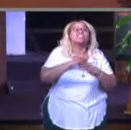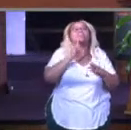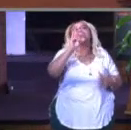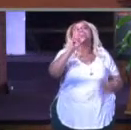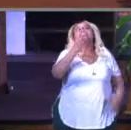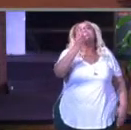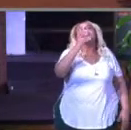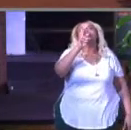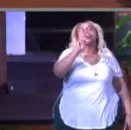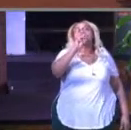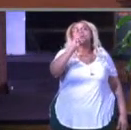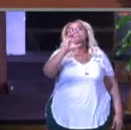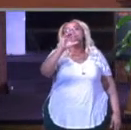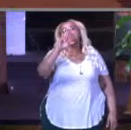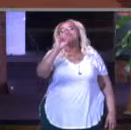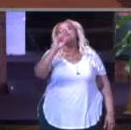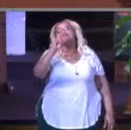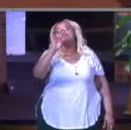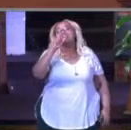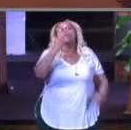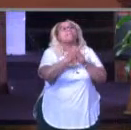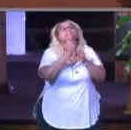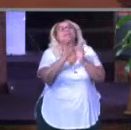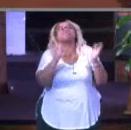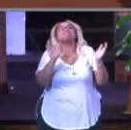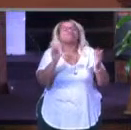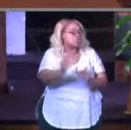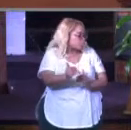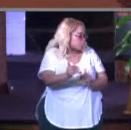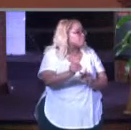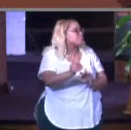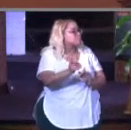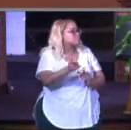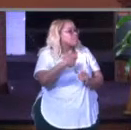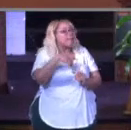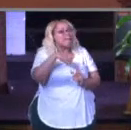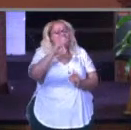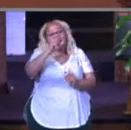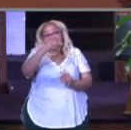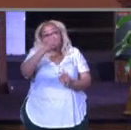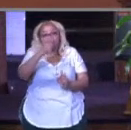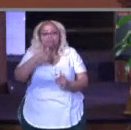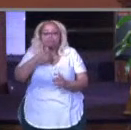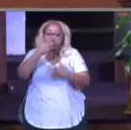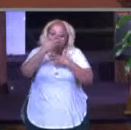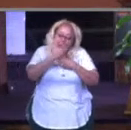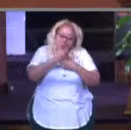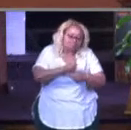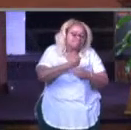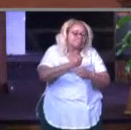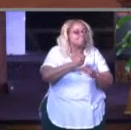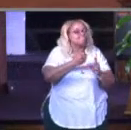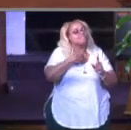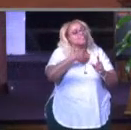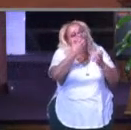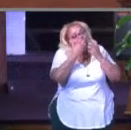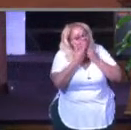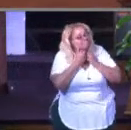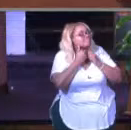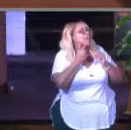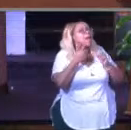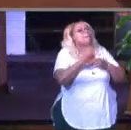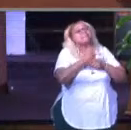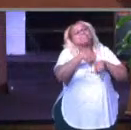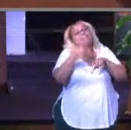by Jonathan McReynolds. It's called Make Room. I find space for what I treasure. I make time for what I